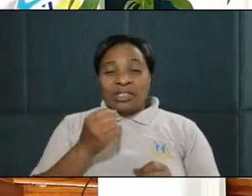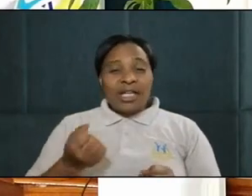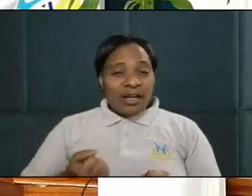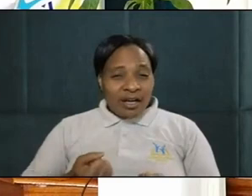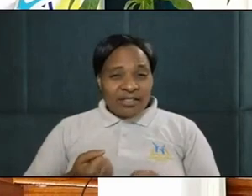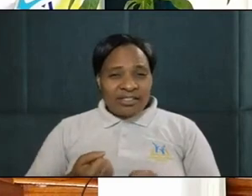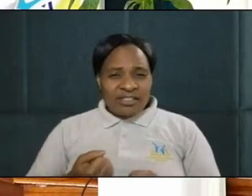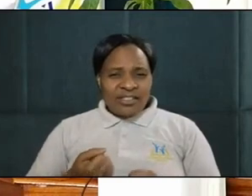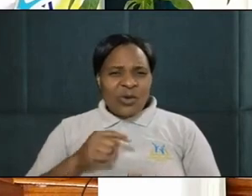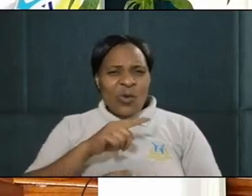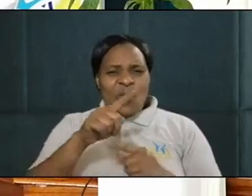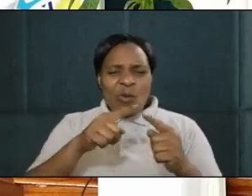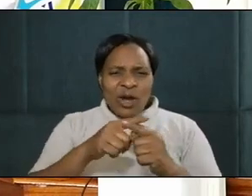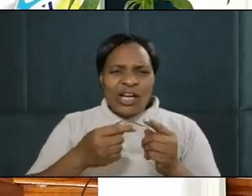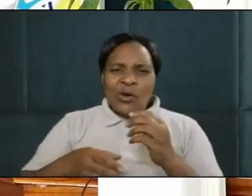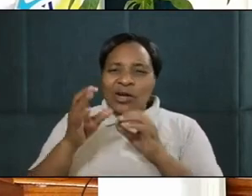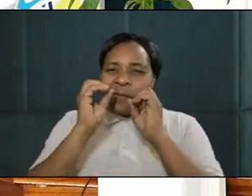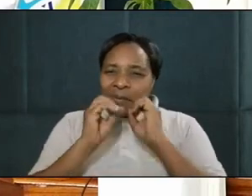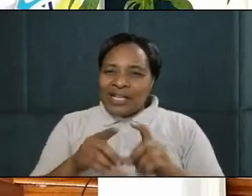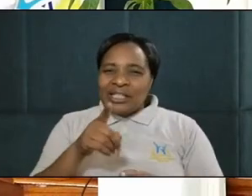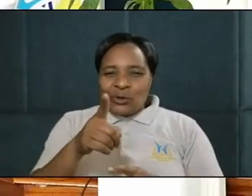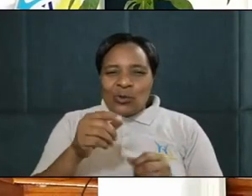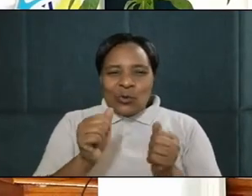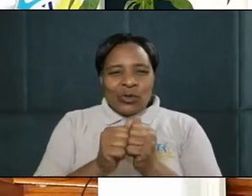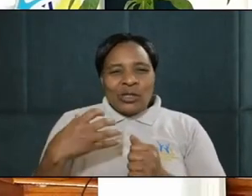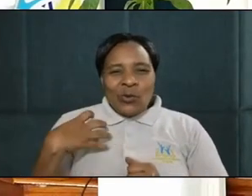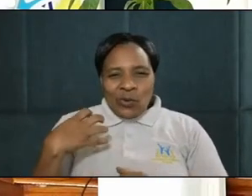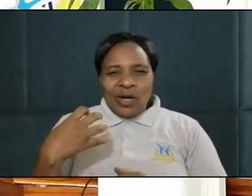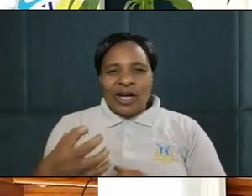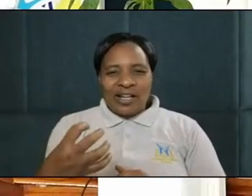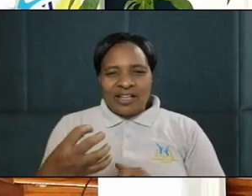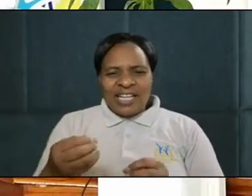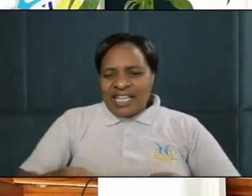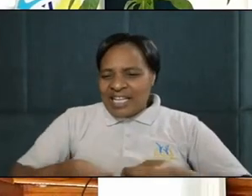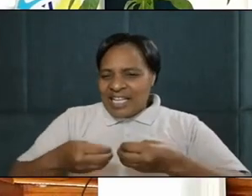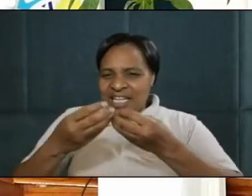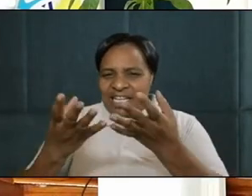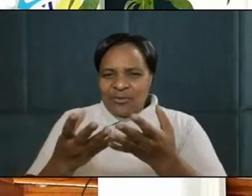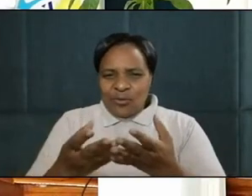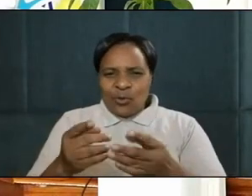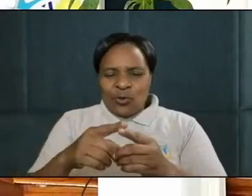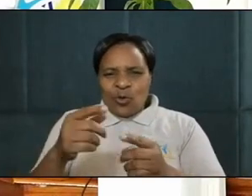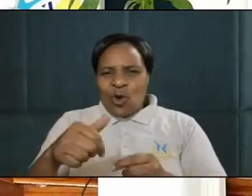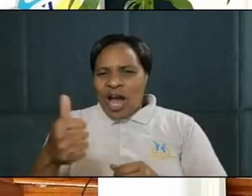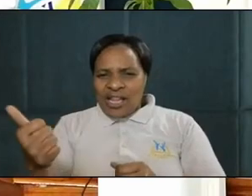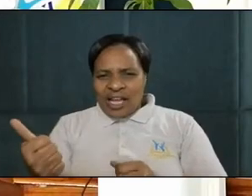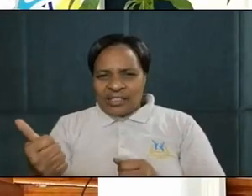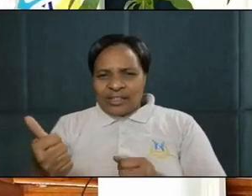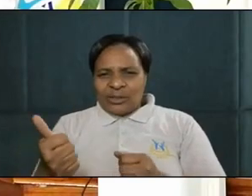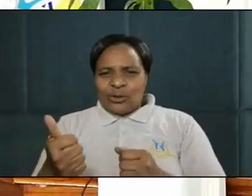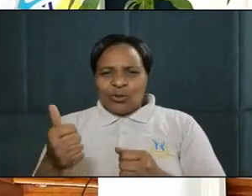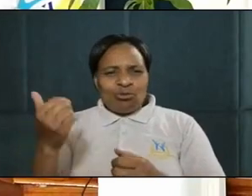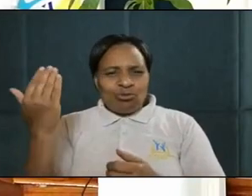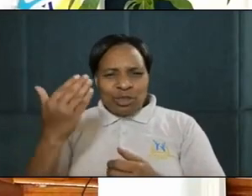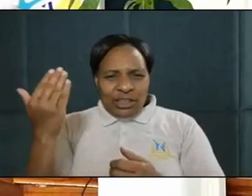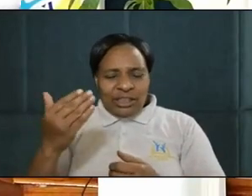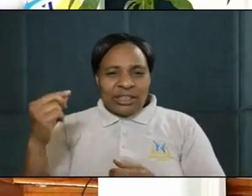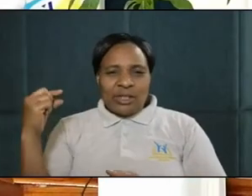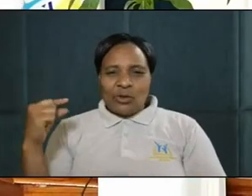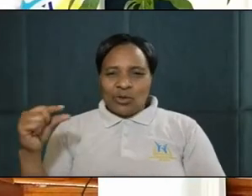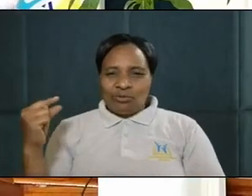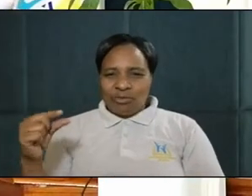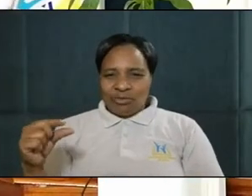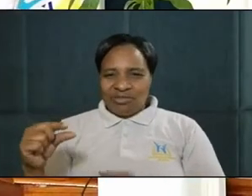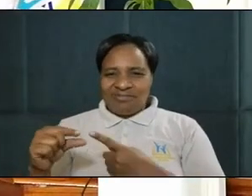girls, when God blesses you with wealth, you should use it to advance the gospel. Oh, nice. Nason is